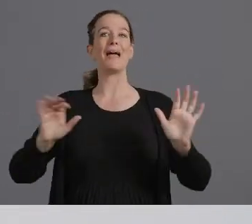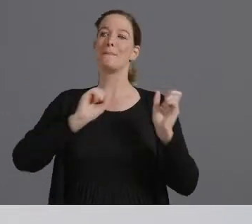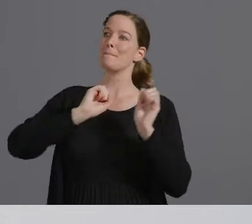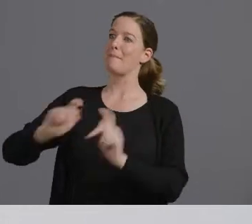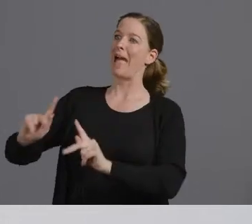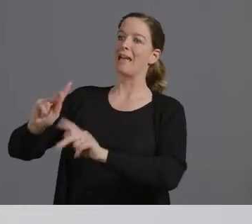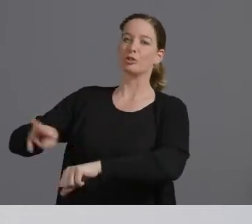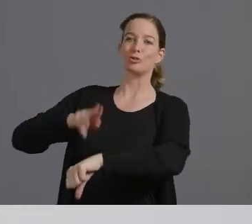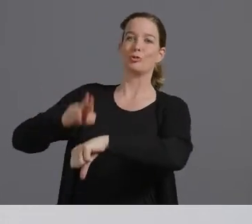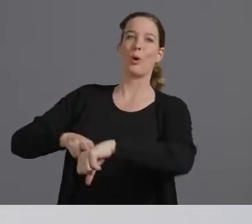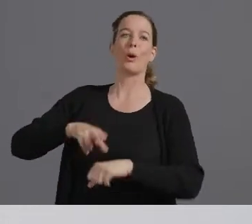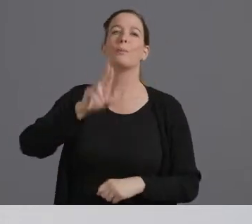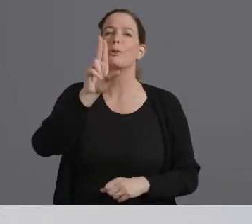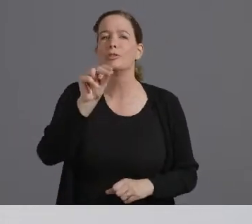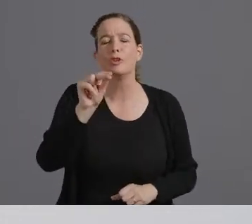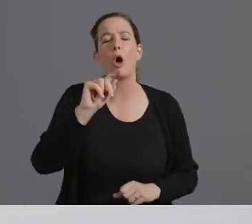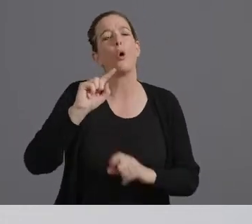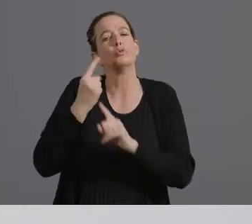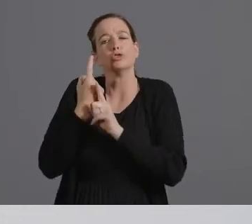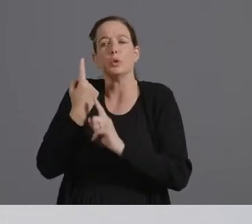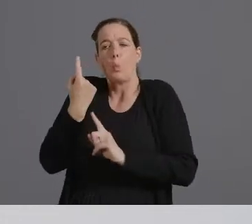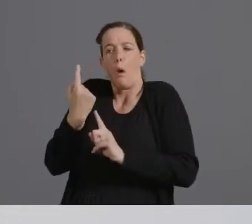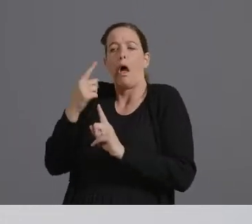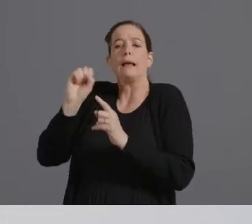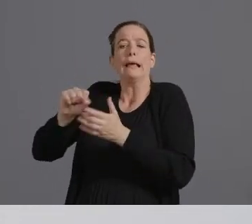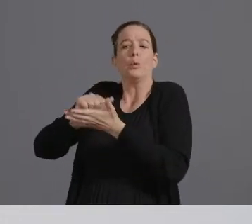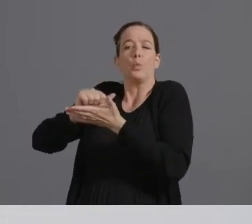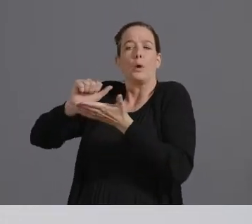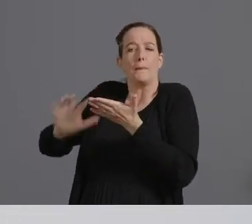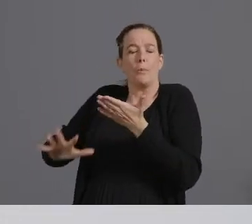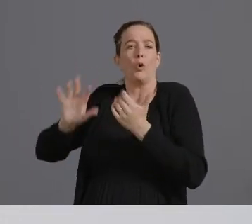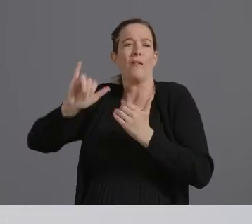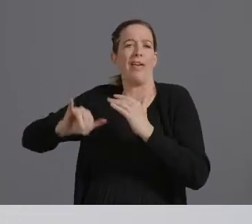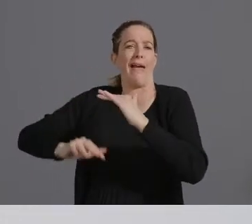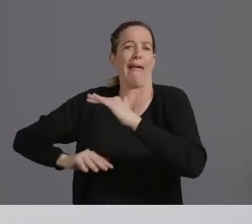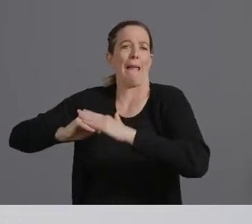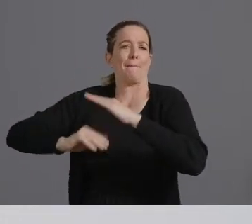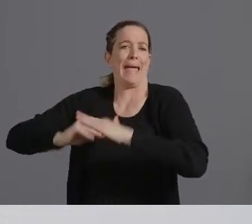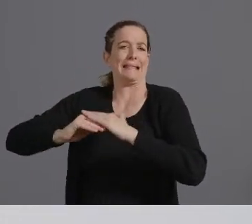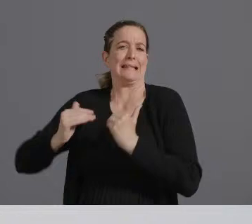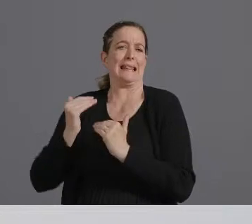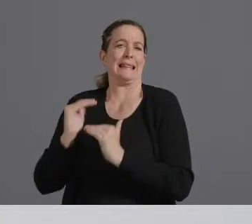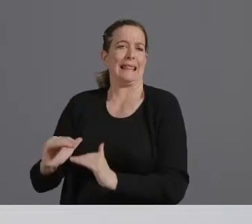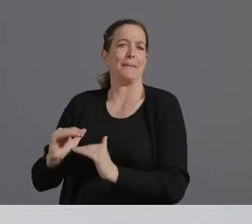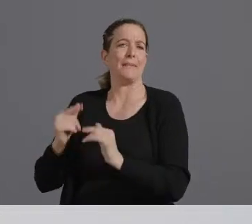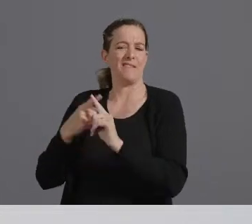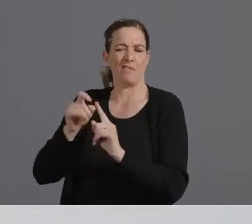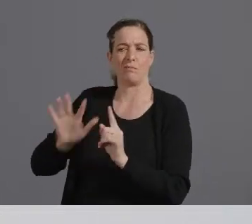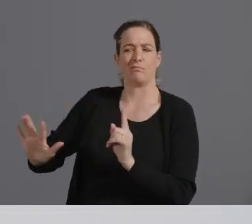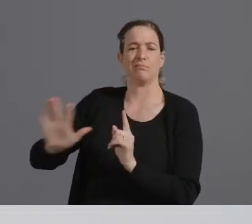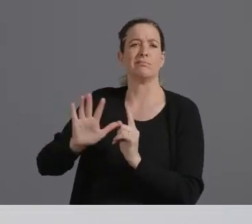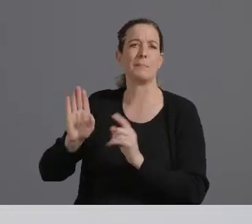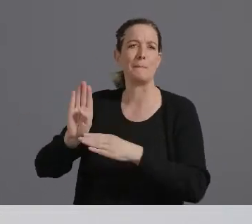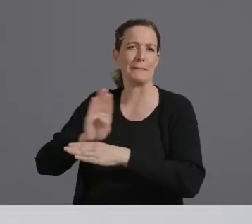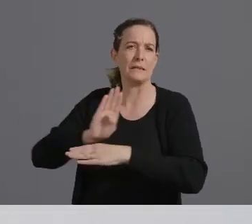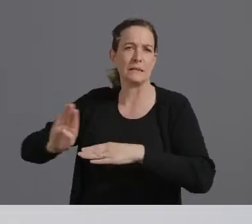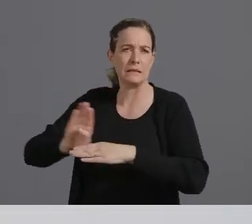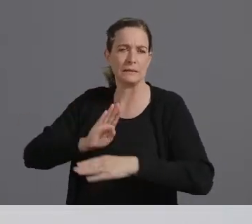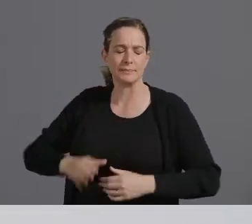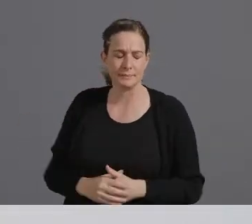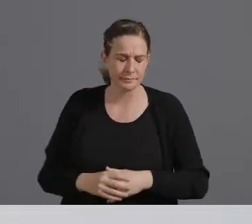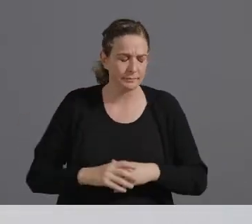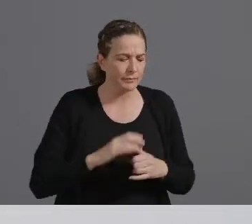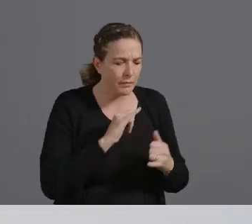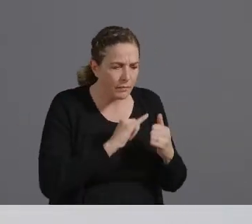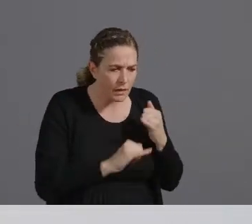the capacity limits off of those establishments. Last question. I spoke to a small business owner, restaurant owner